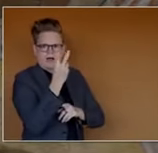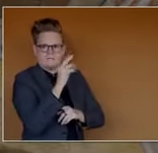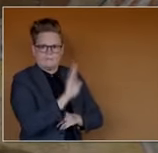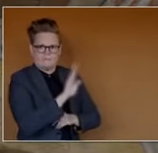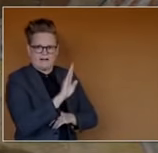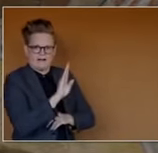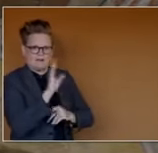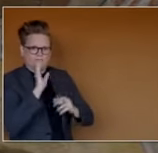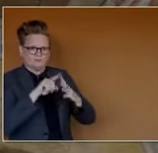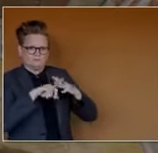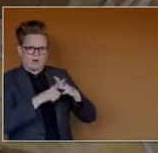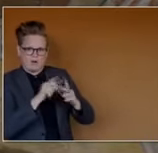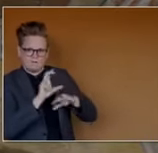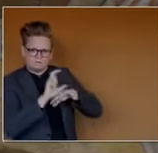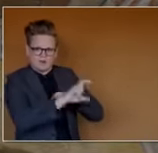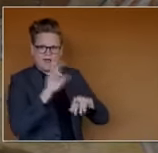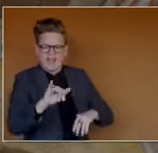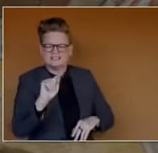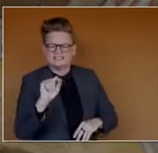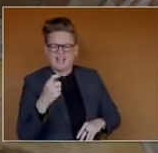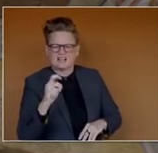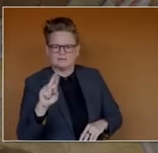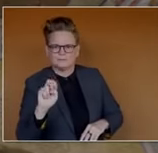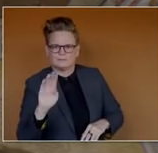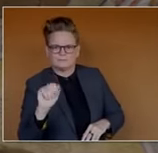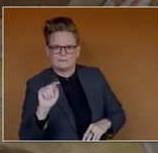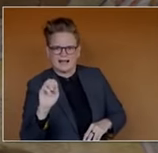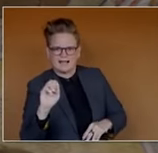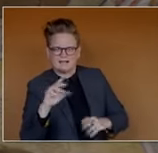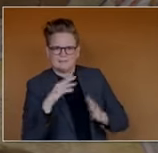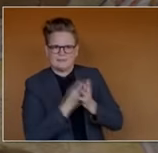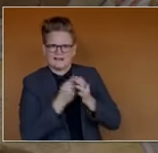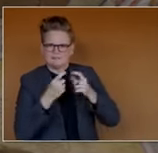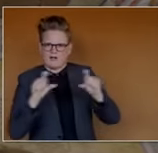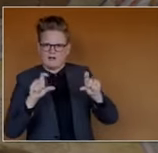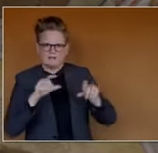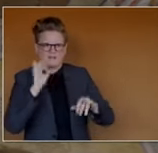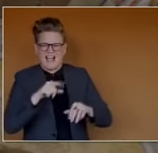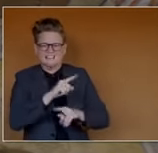over year tax rebate that's ever been provided in any